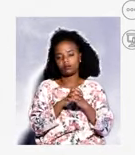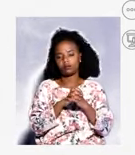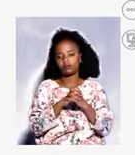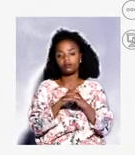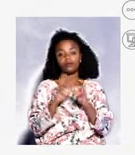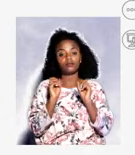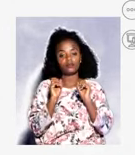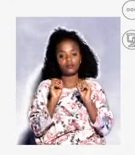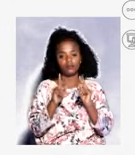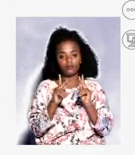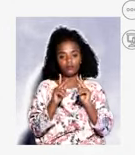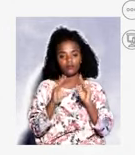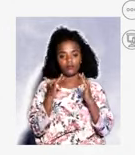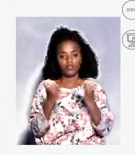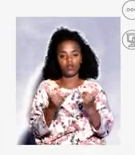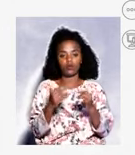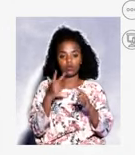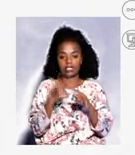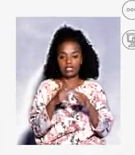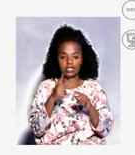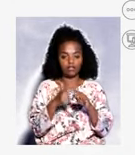Okay. Now, third,